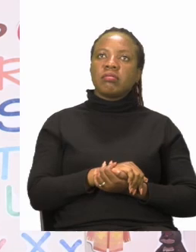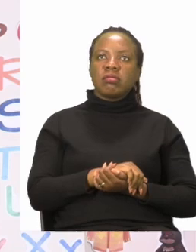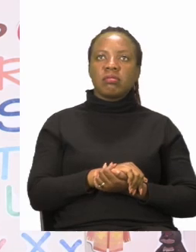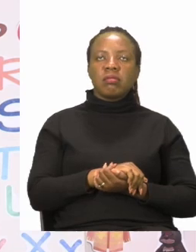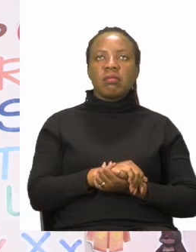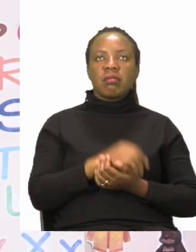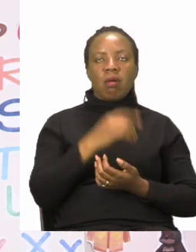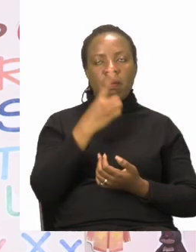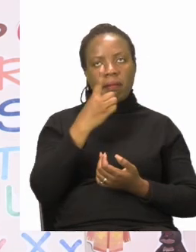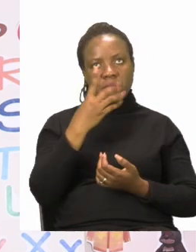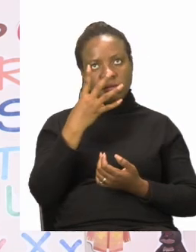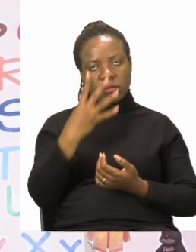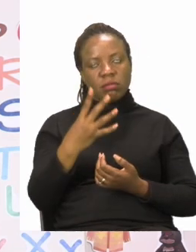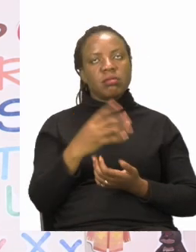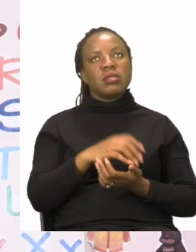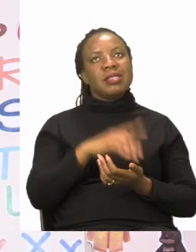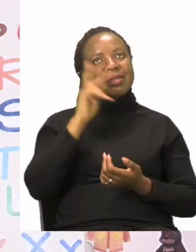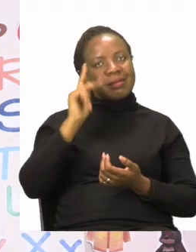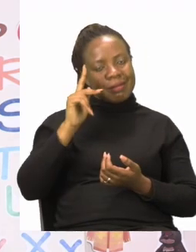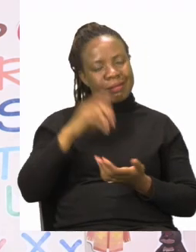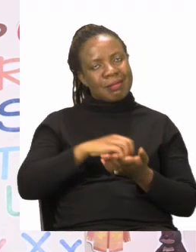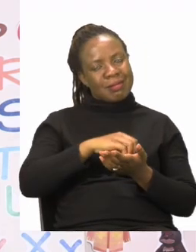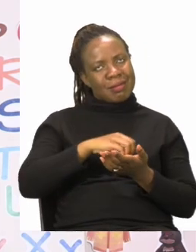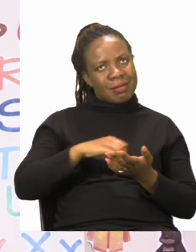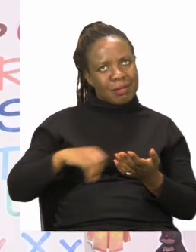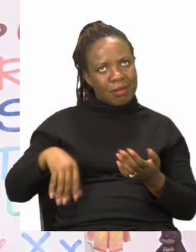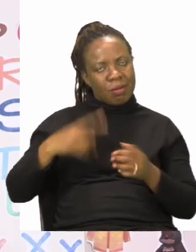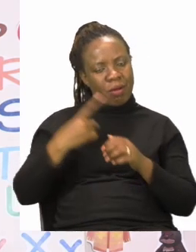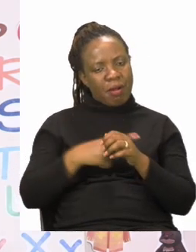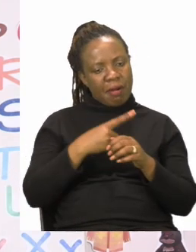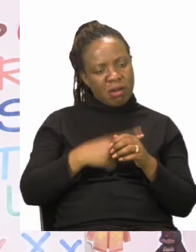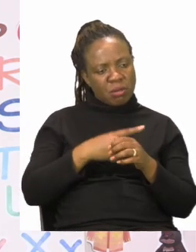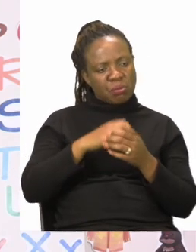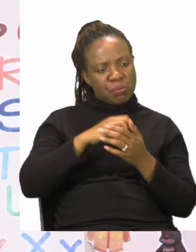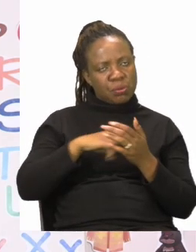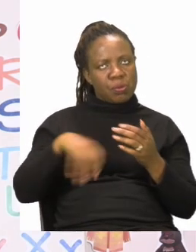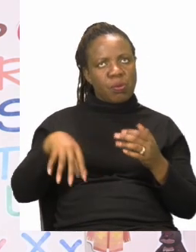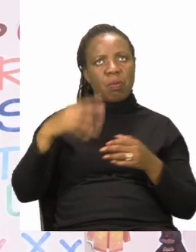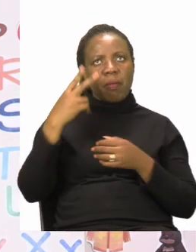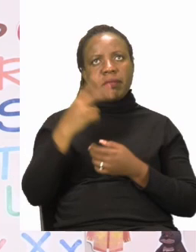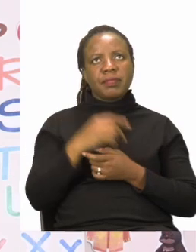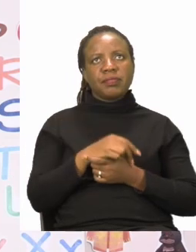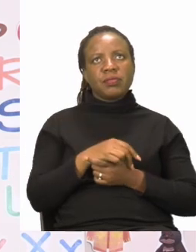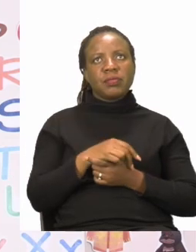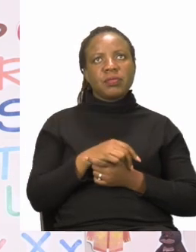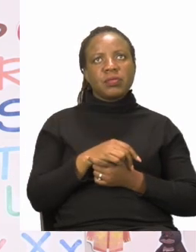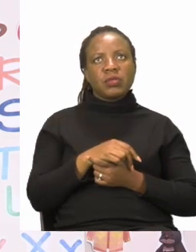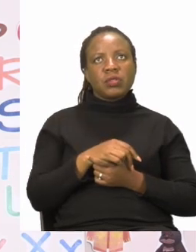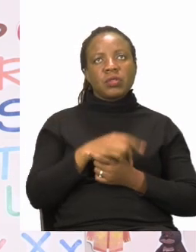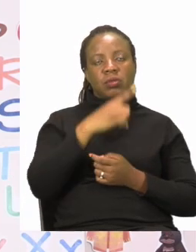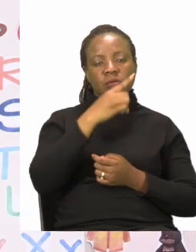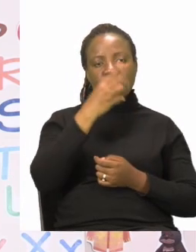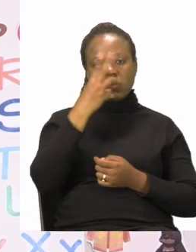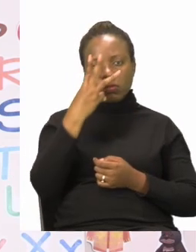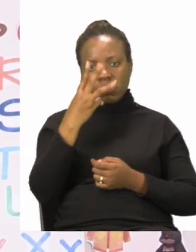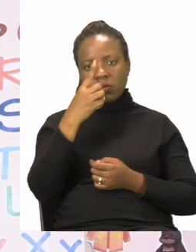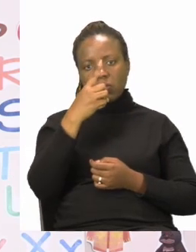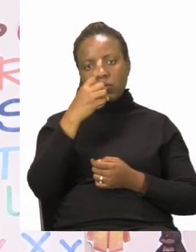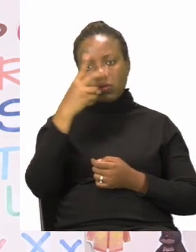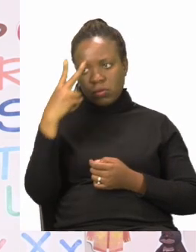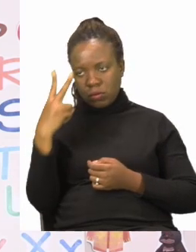the number 14. Let's do one more together. 1,